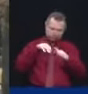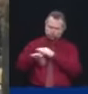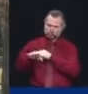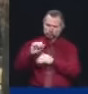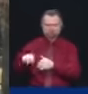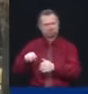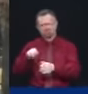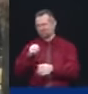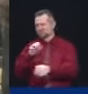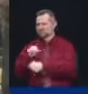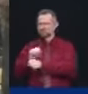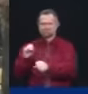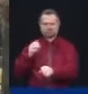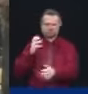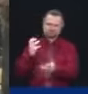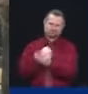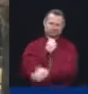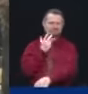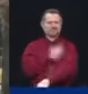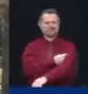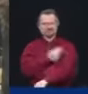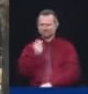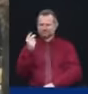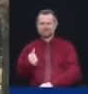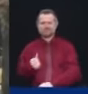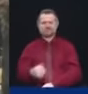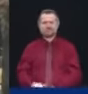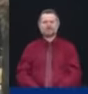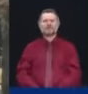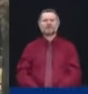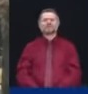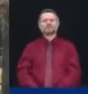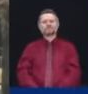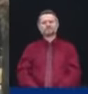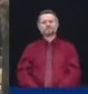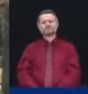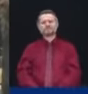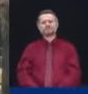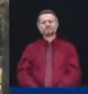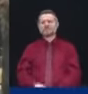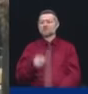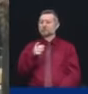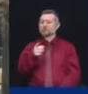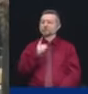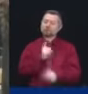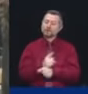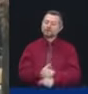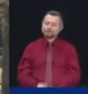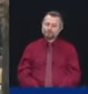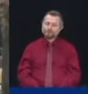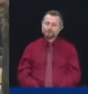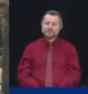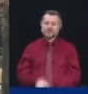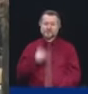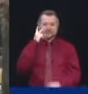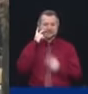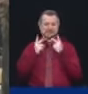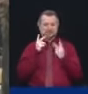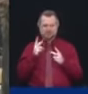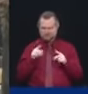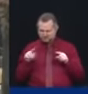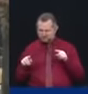should receive. We opened it first to walk-ins. But you are right. What you're seeing is